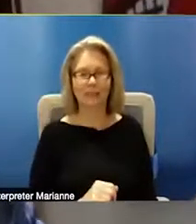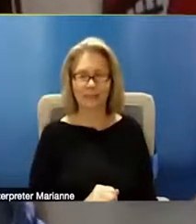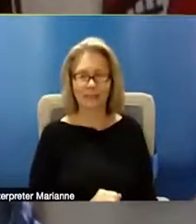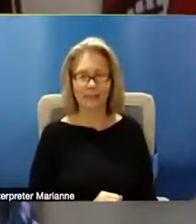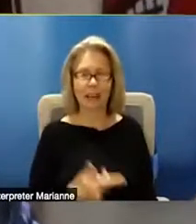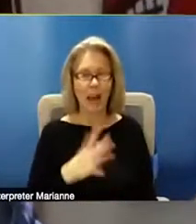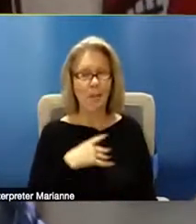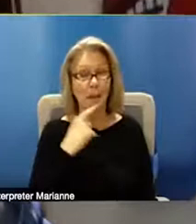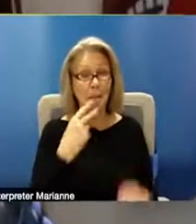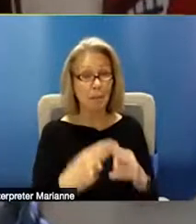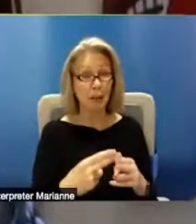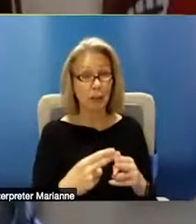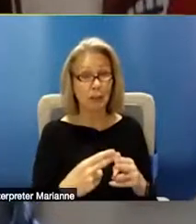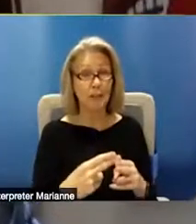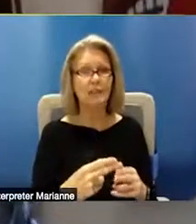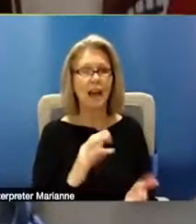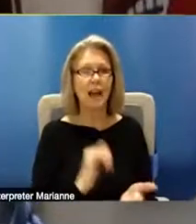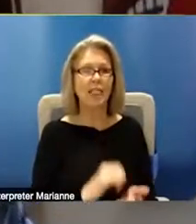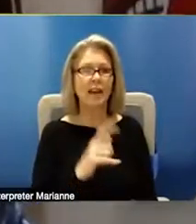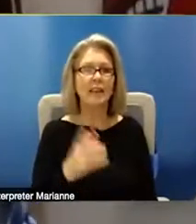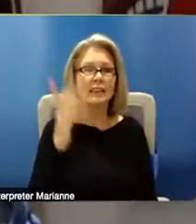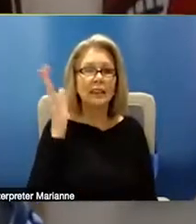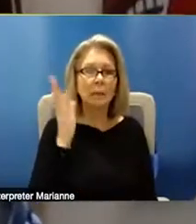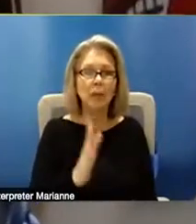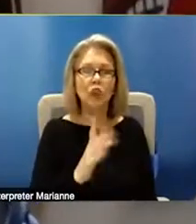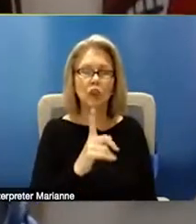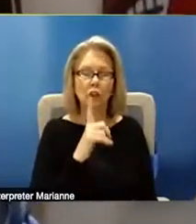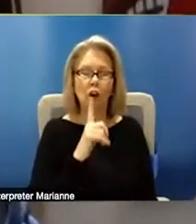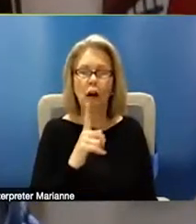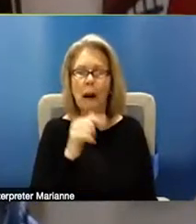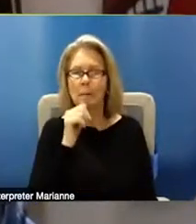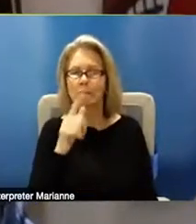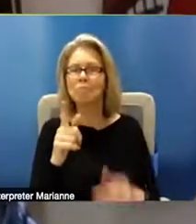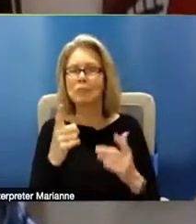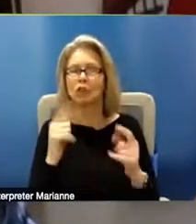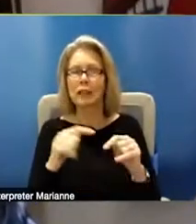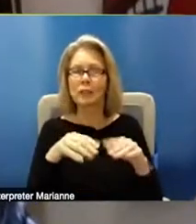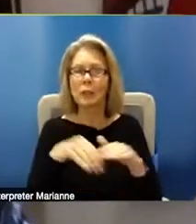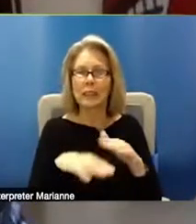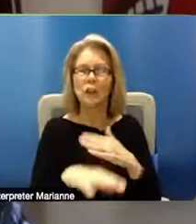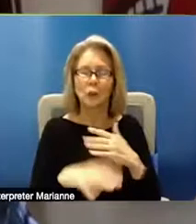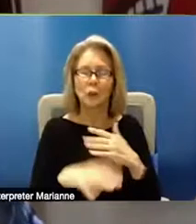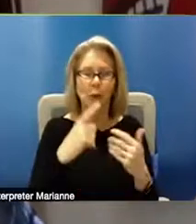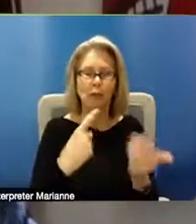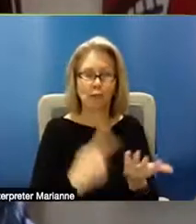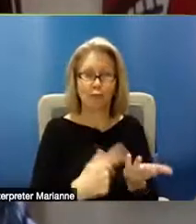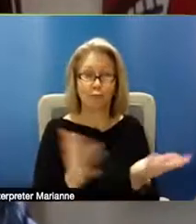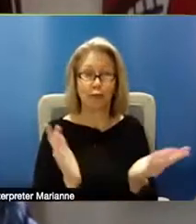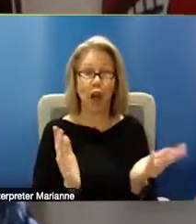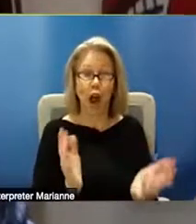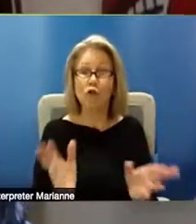three presentations actually. And let me just mention that the biographies of the speakers are pasted in the chat room.